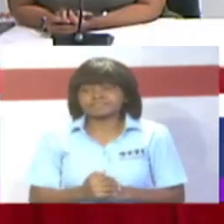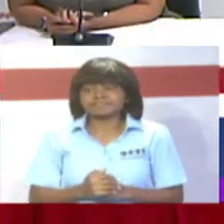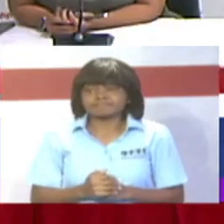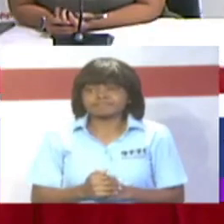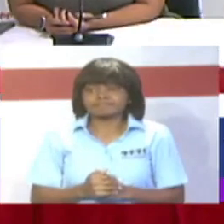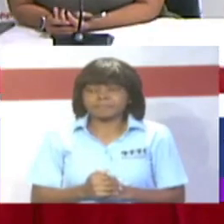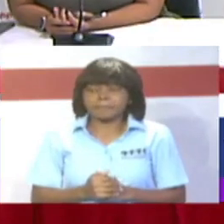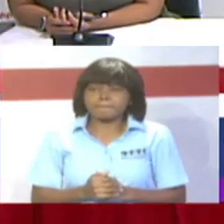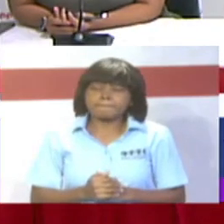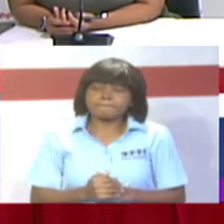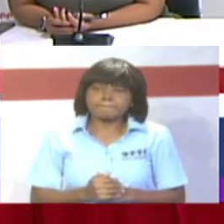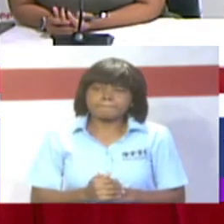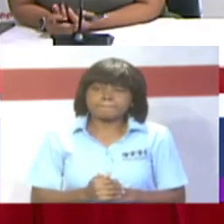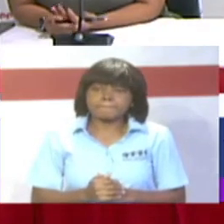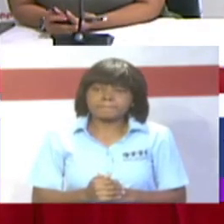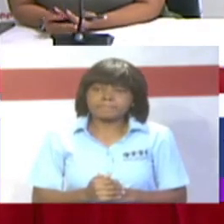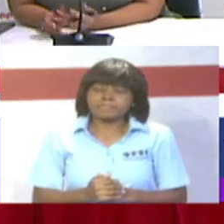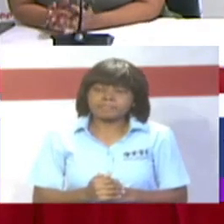correct.